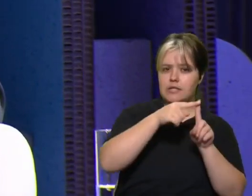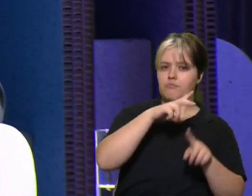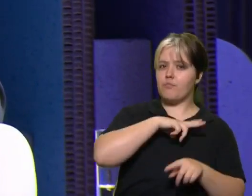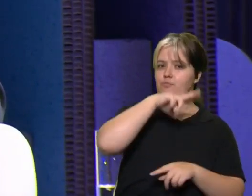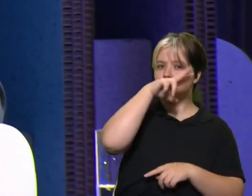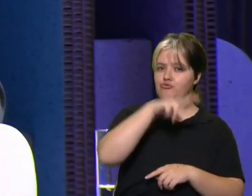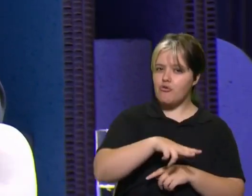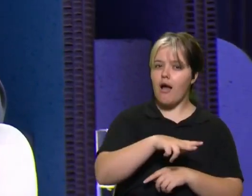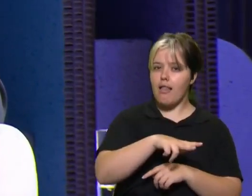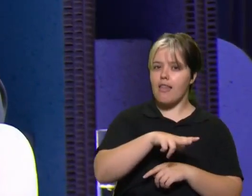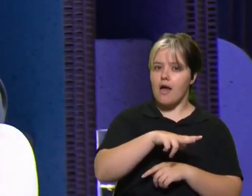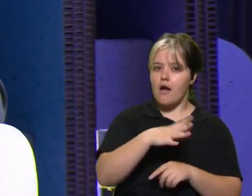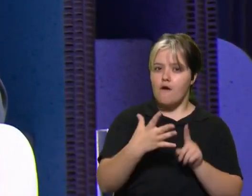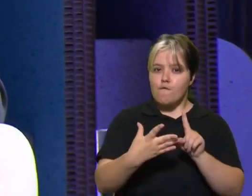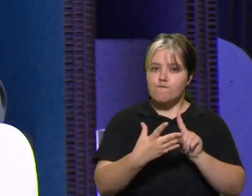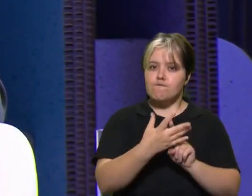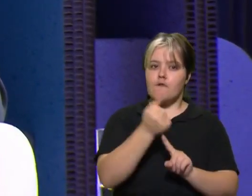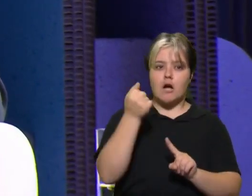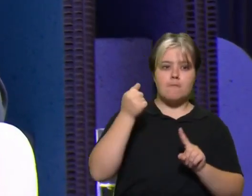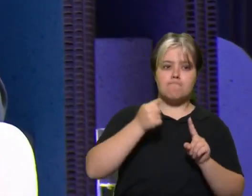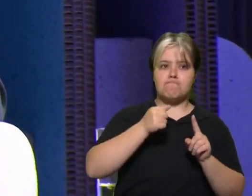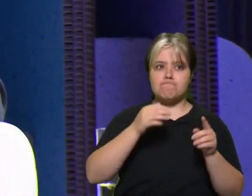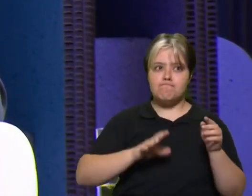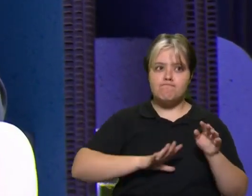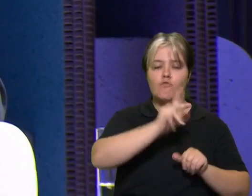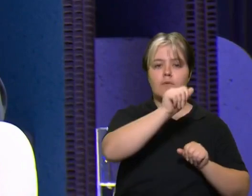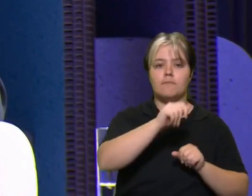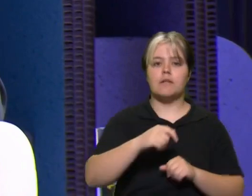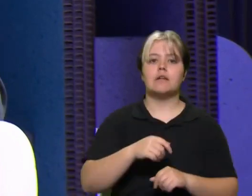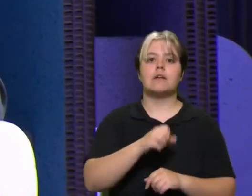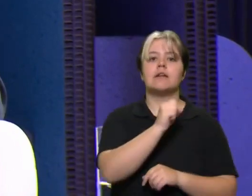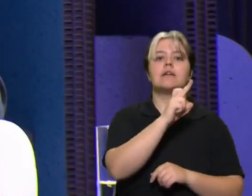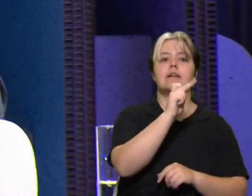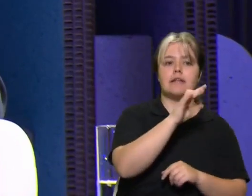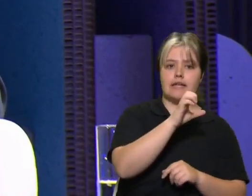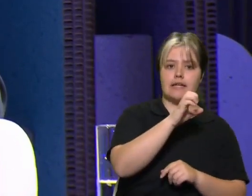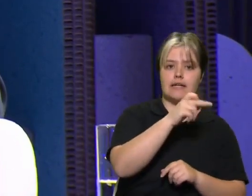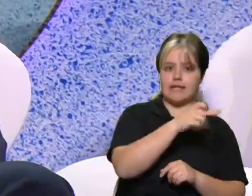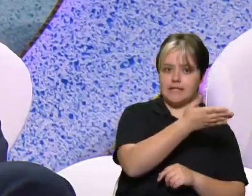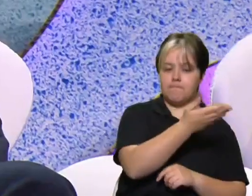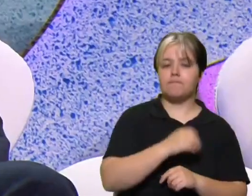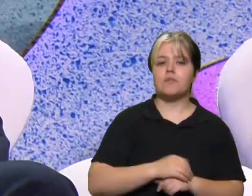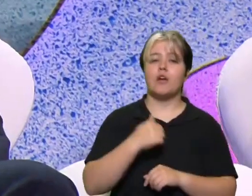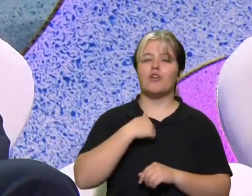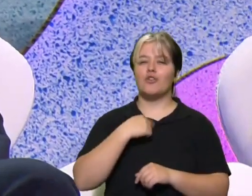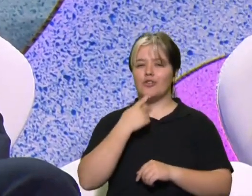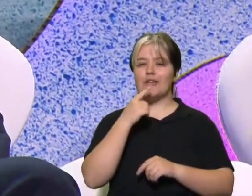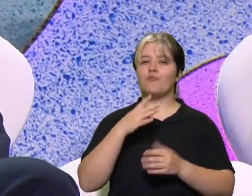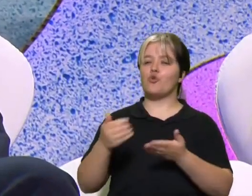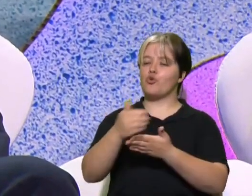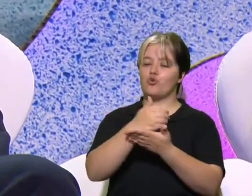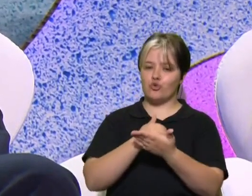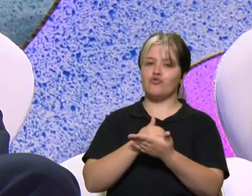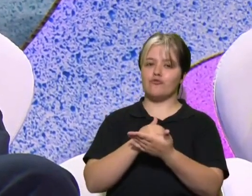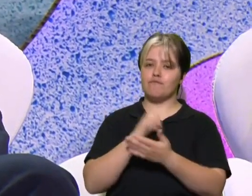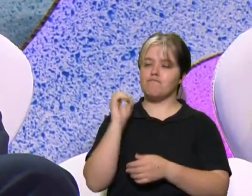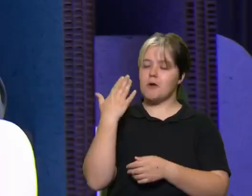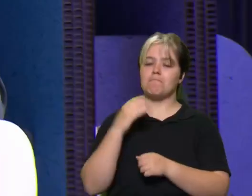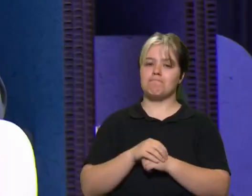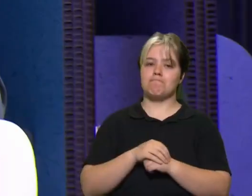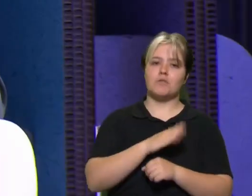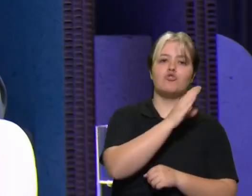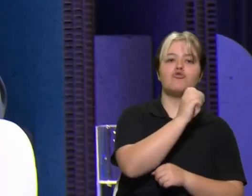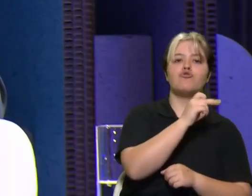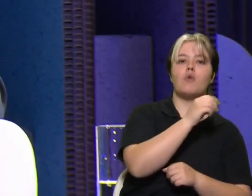that Portugal is in the forefront of this race? Resources are essential.